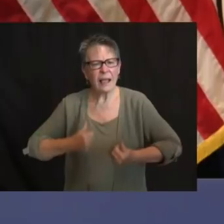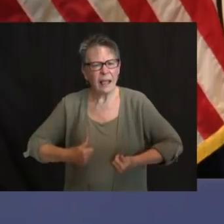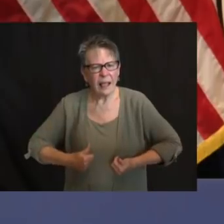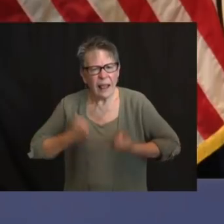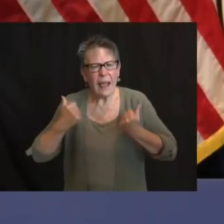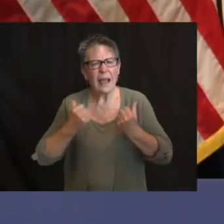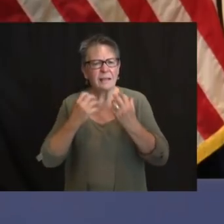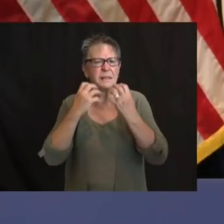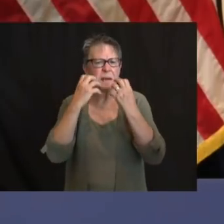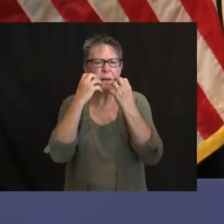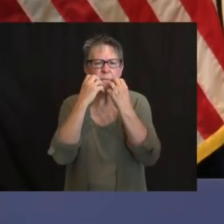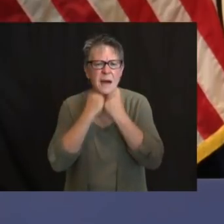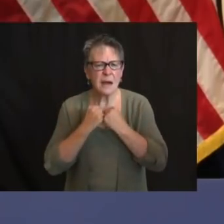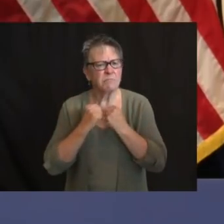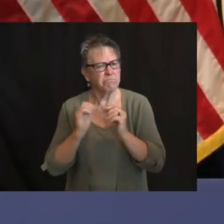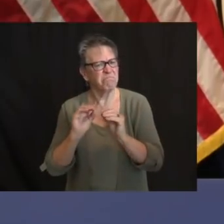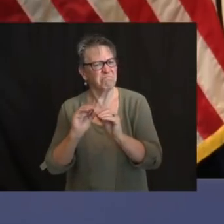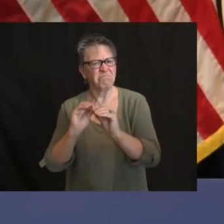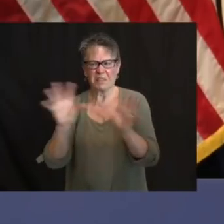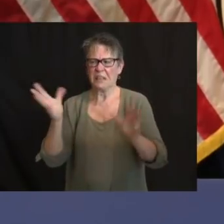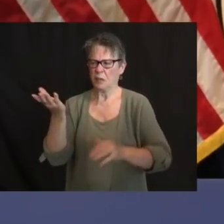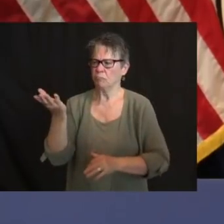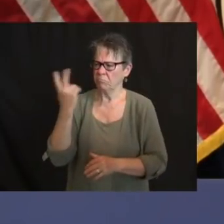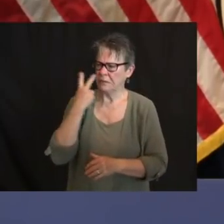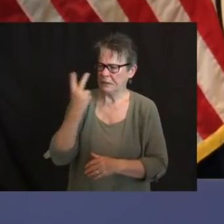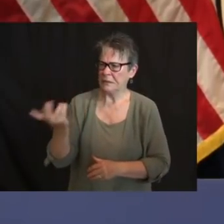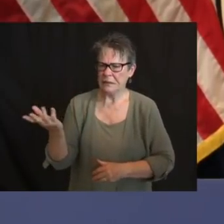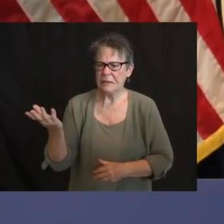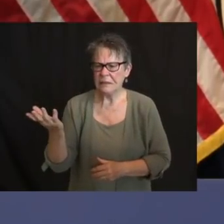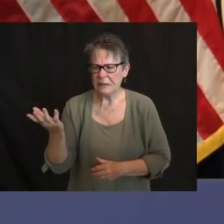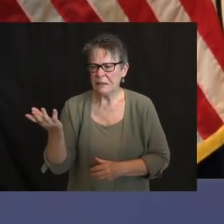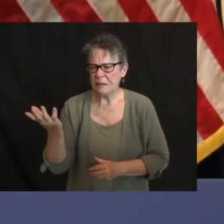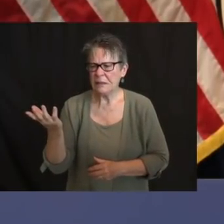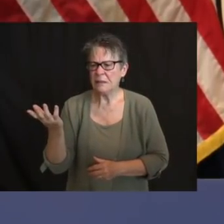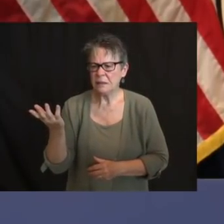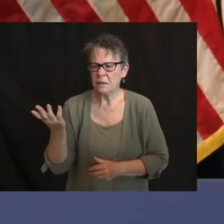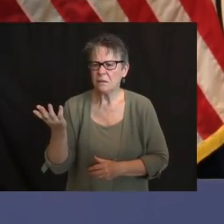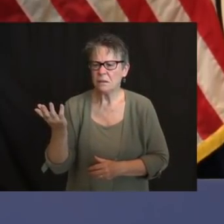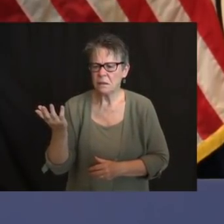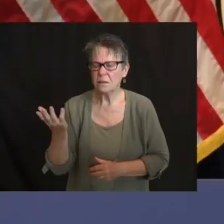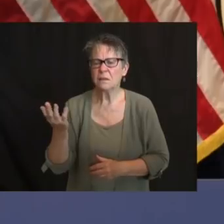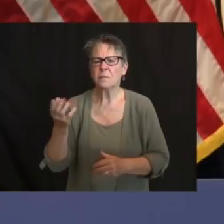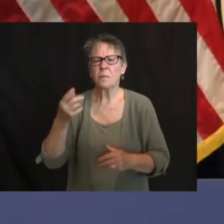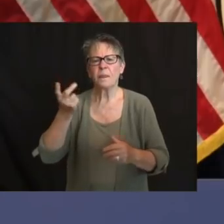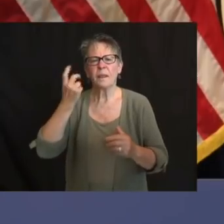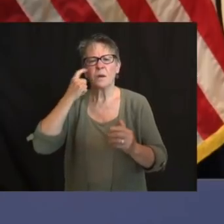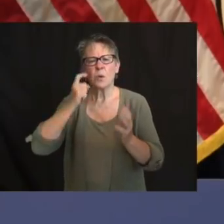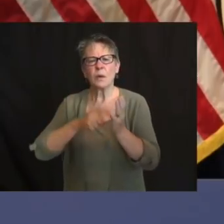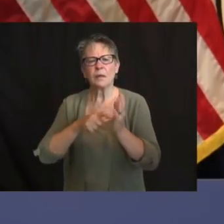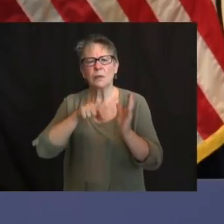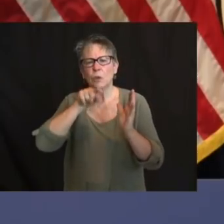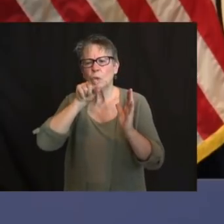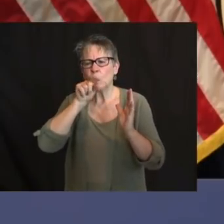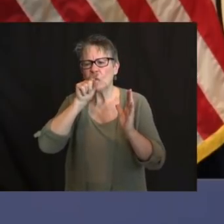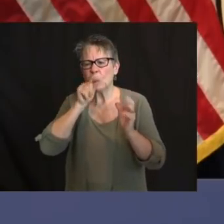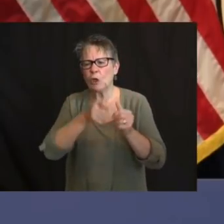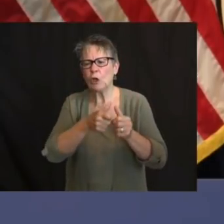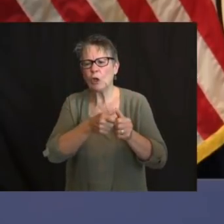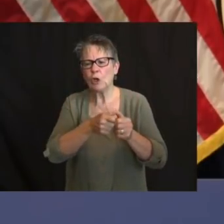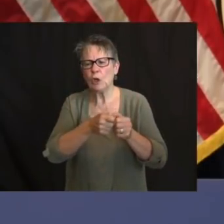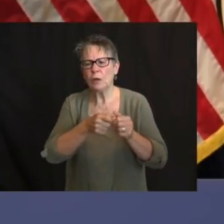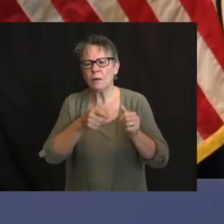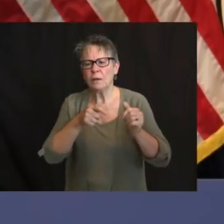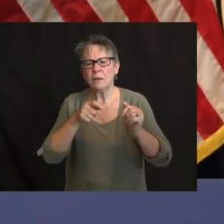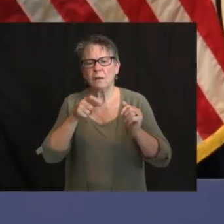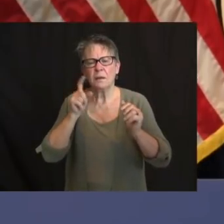you tweeted out, when you were sitting giving a moment of silence, you tweeted out a picture of yourself behind Woodrow